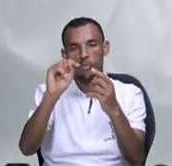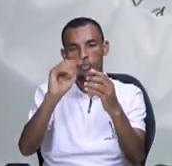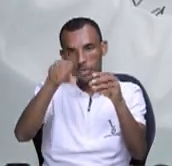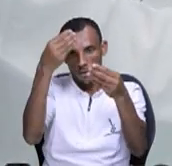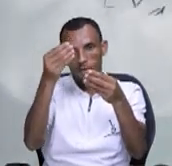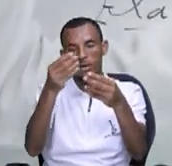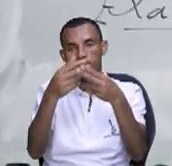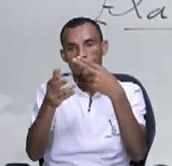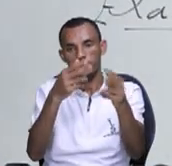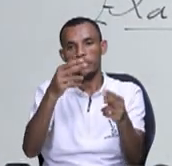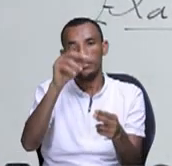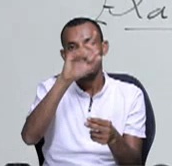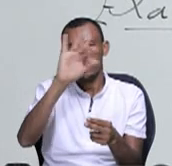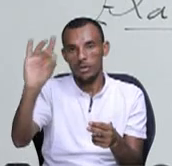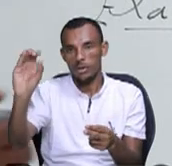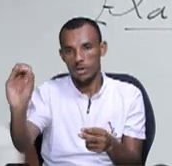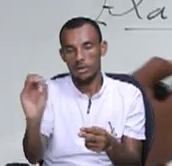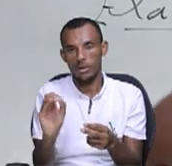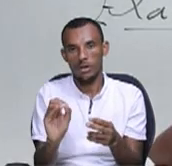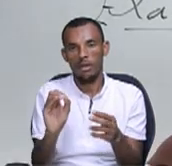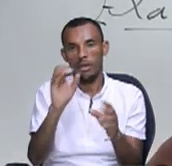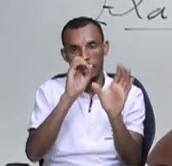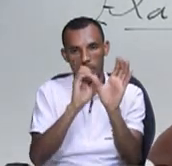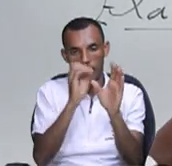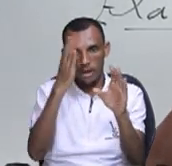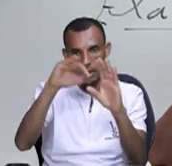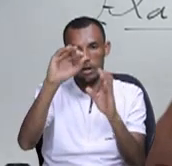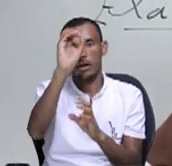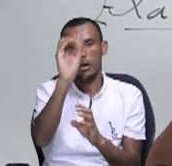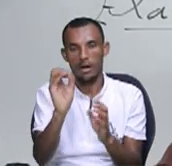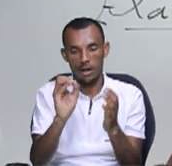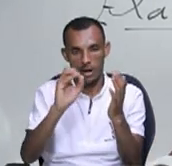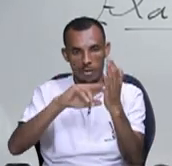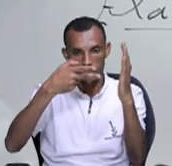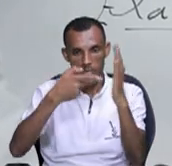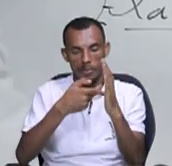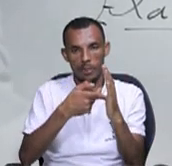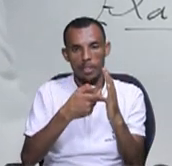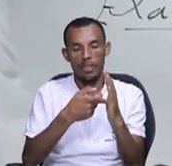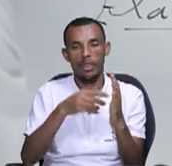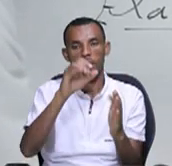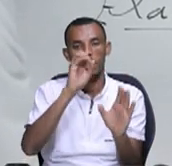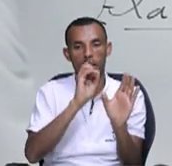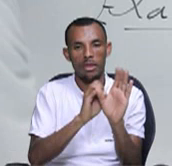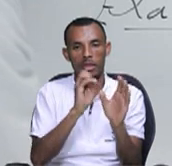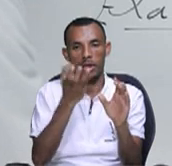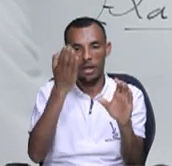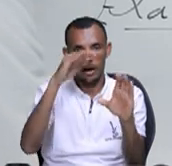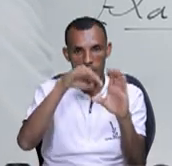by 180 degree. This means theta in degree mean theta in degree